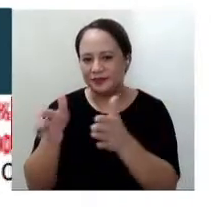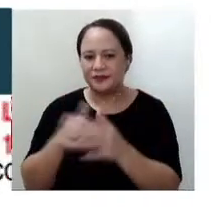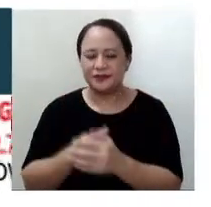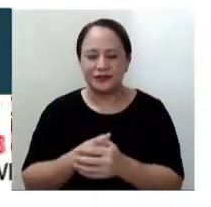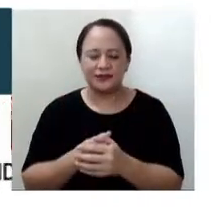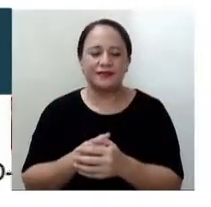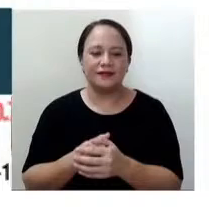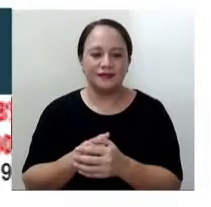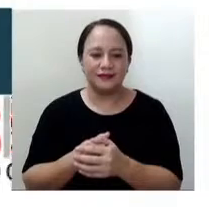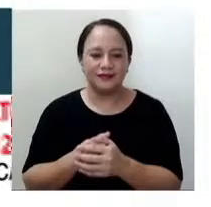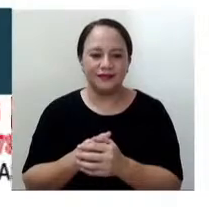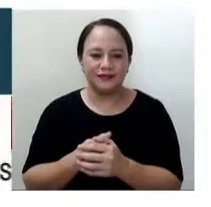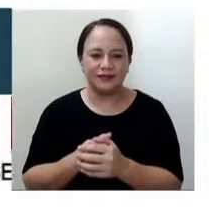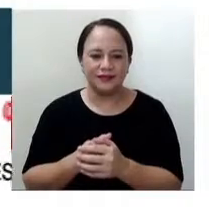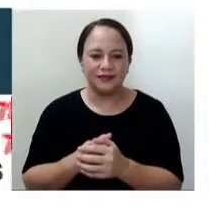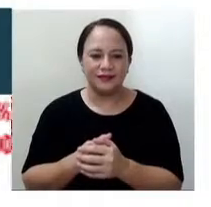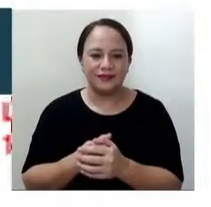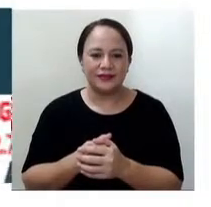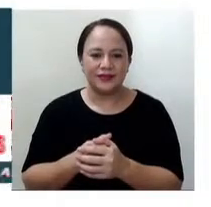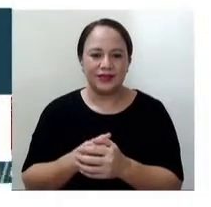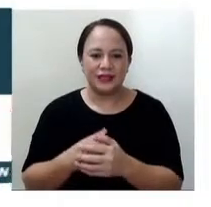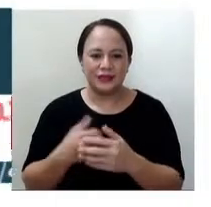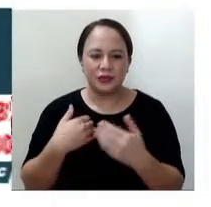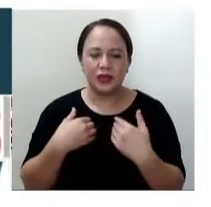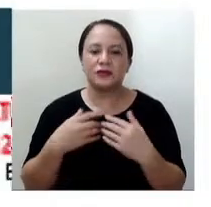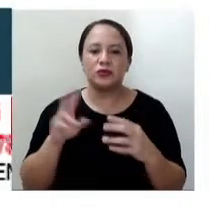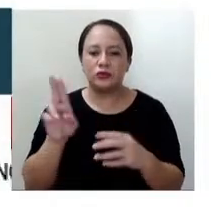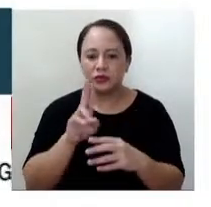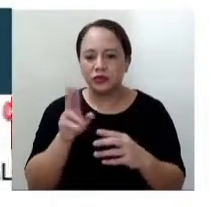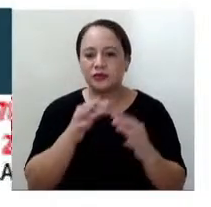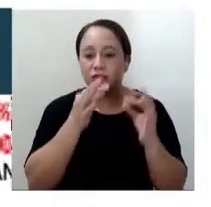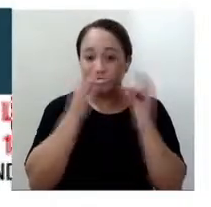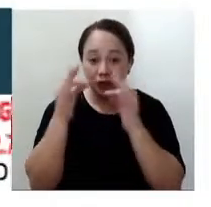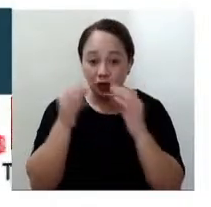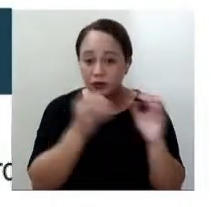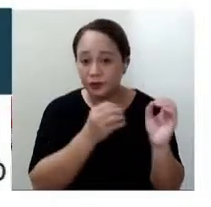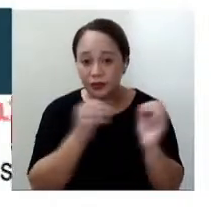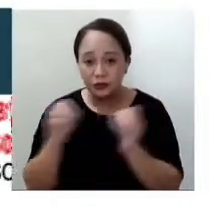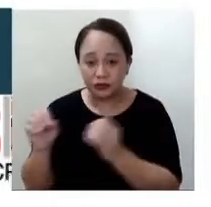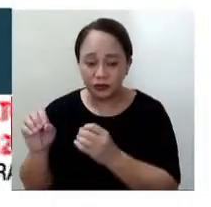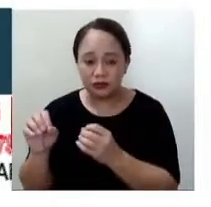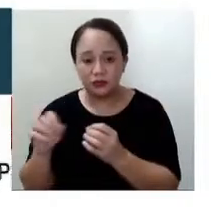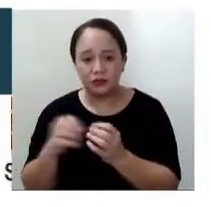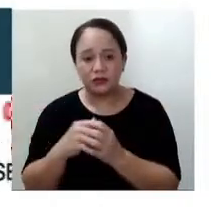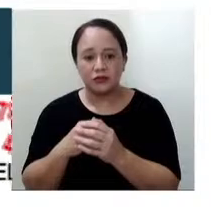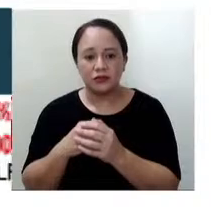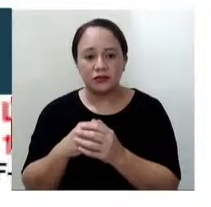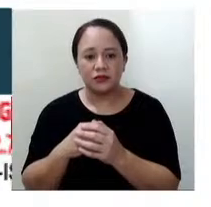are have been used in drug operations, which is